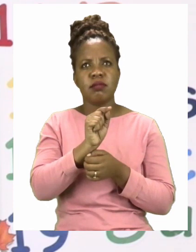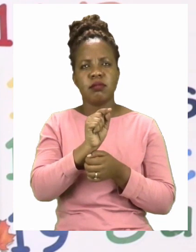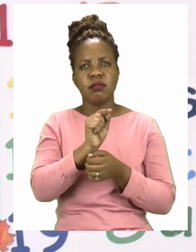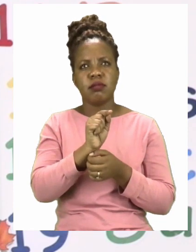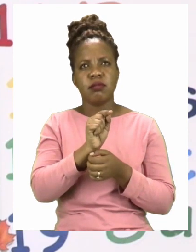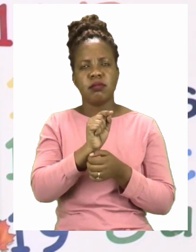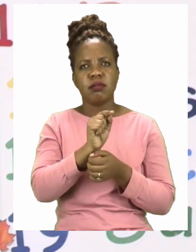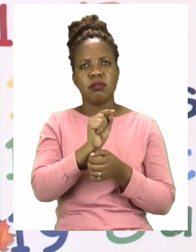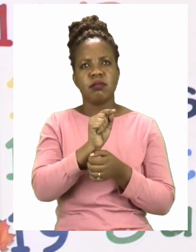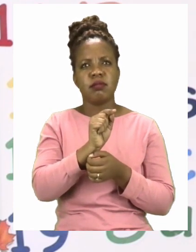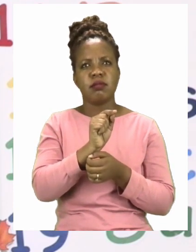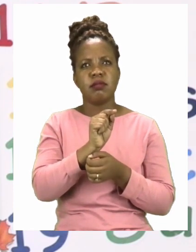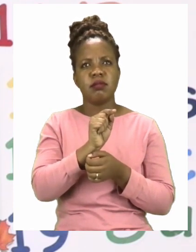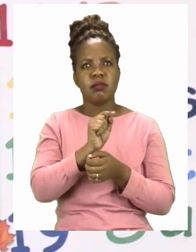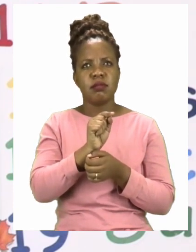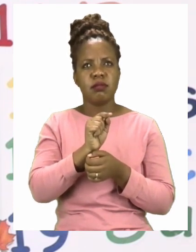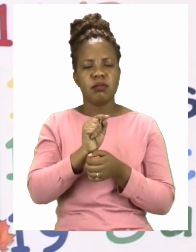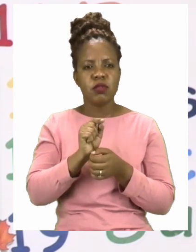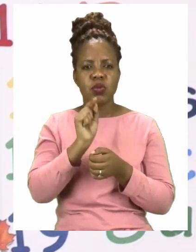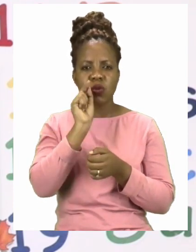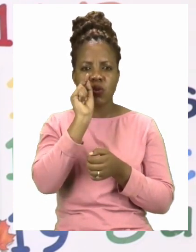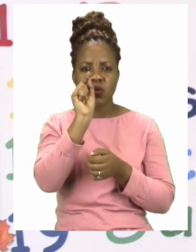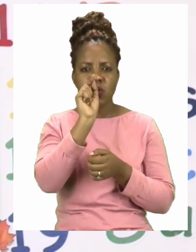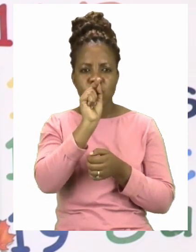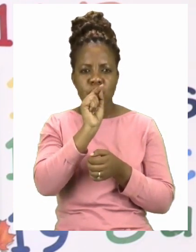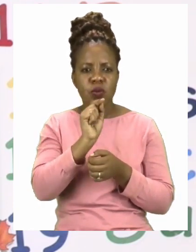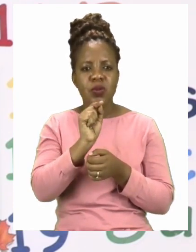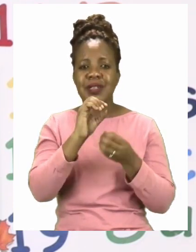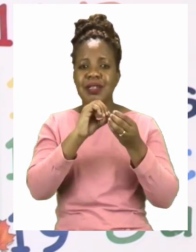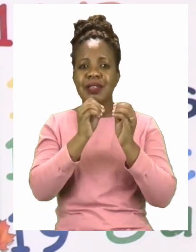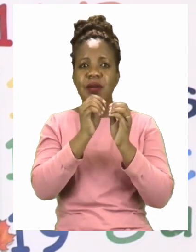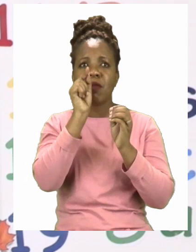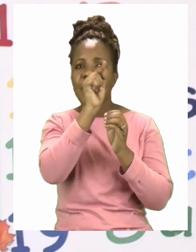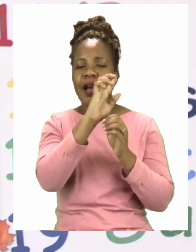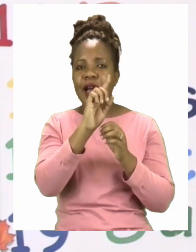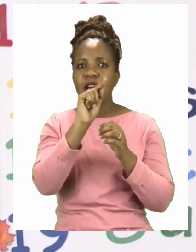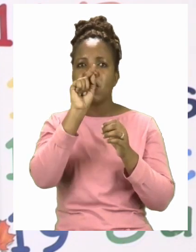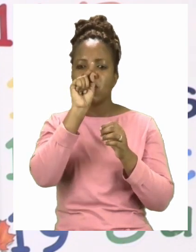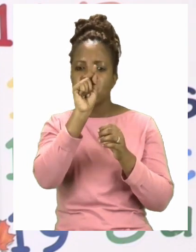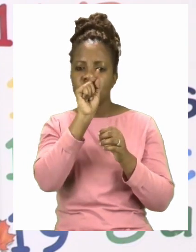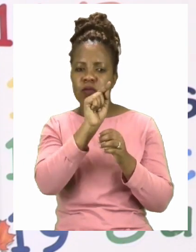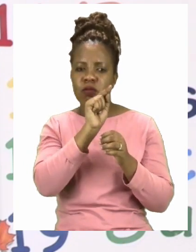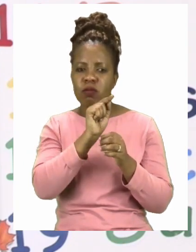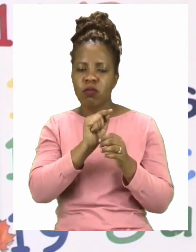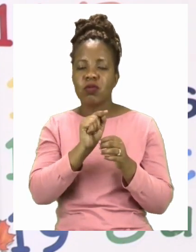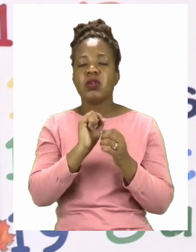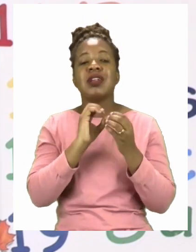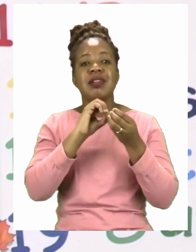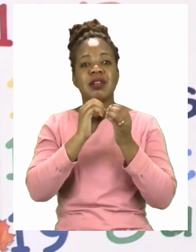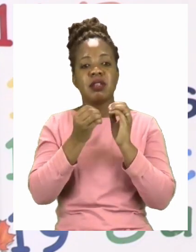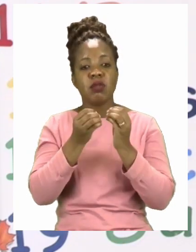And remember, it's the dots that we are connecting, not the numbers. The numbers are only helping us